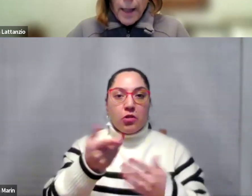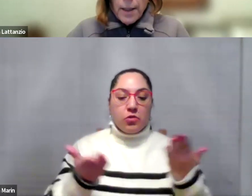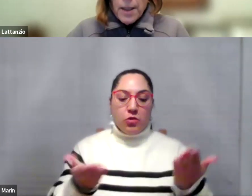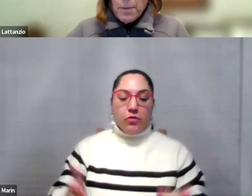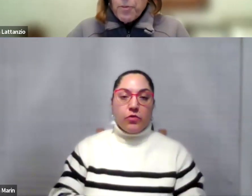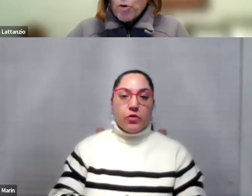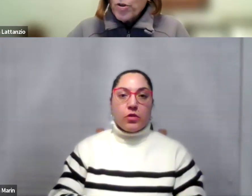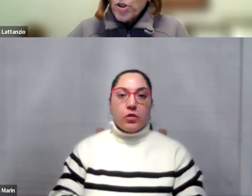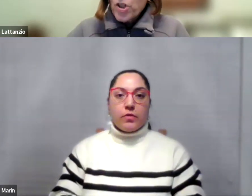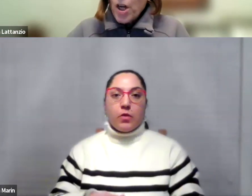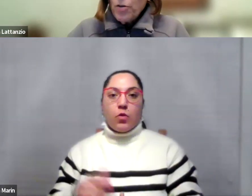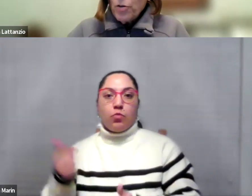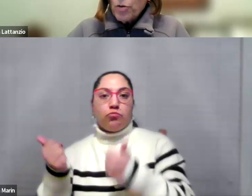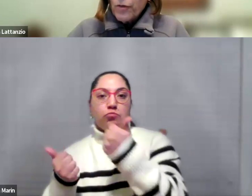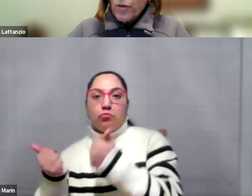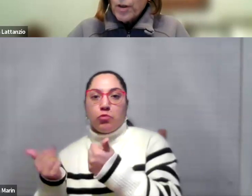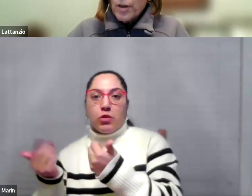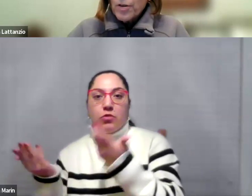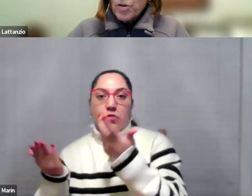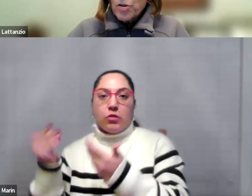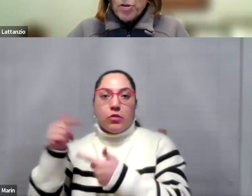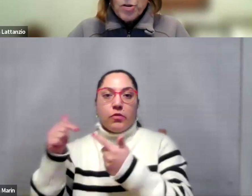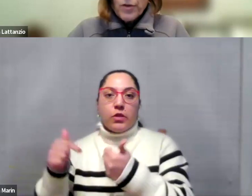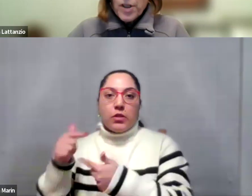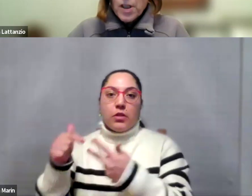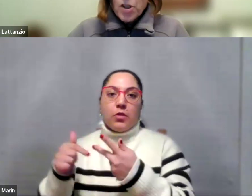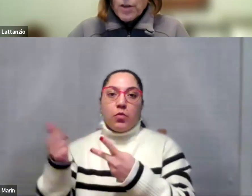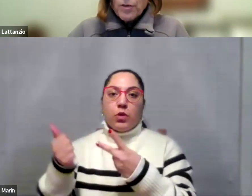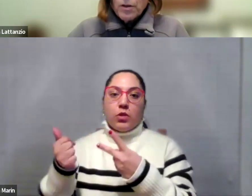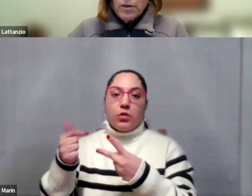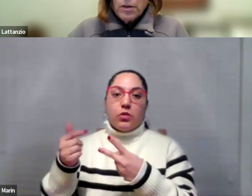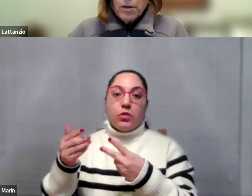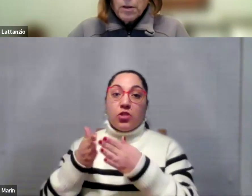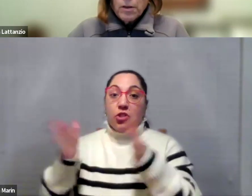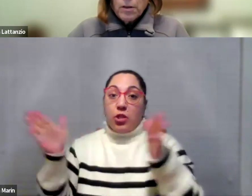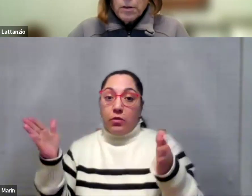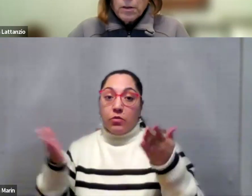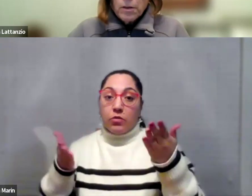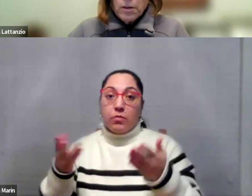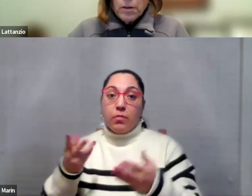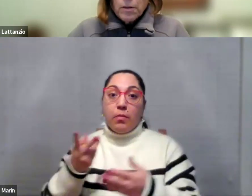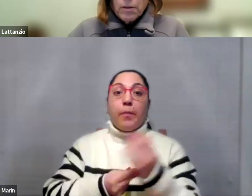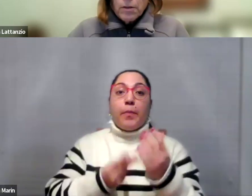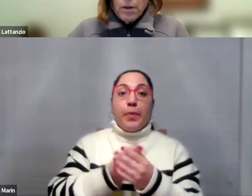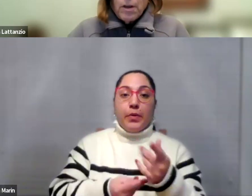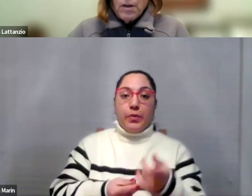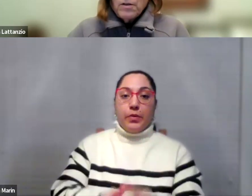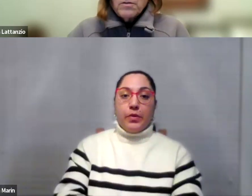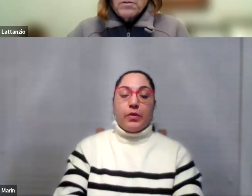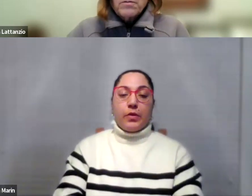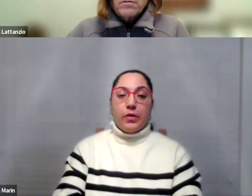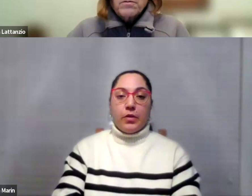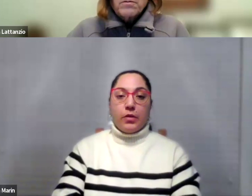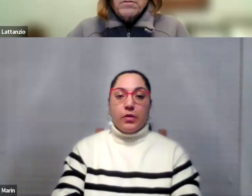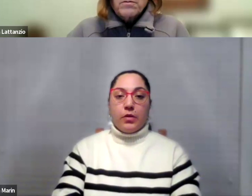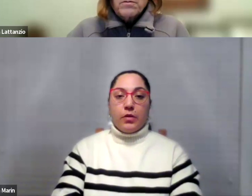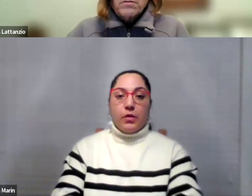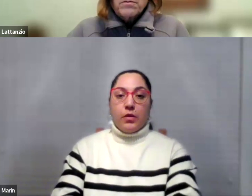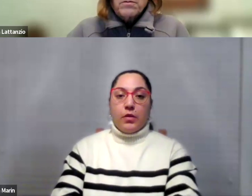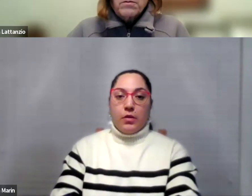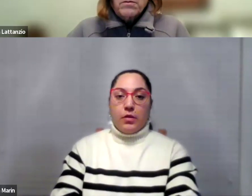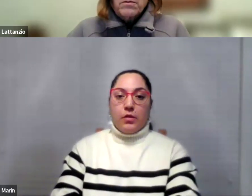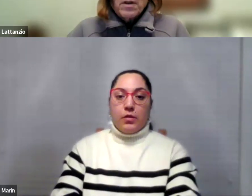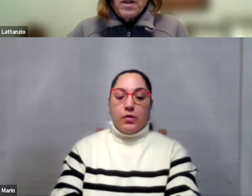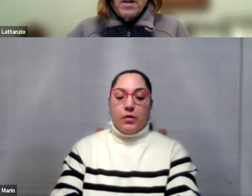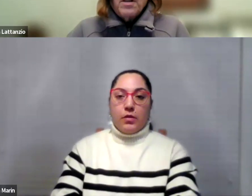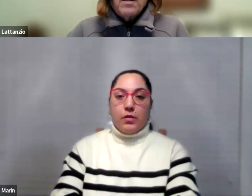for Alex's, for Cornerstone or for services in general? Both. So services in general.